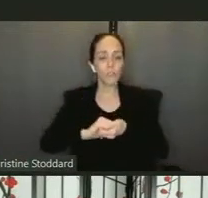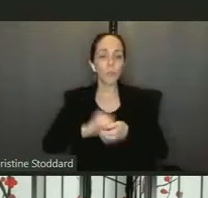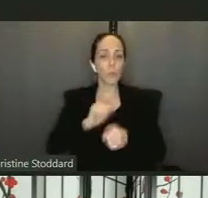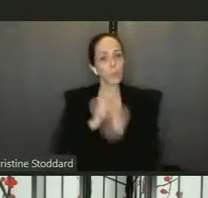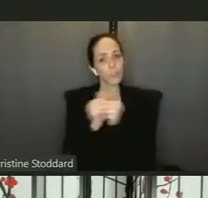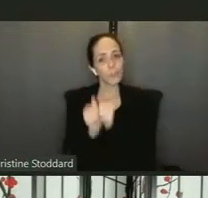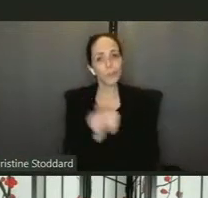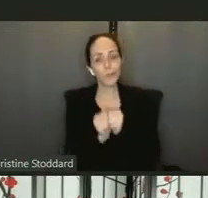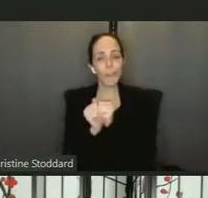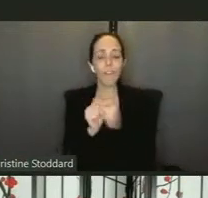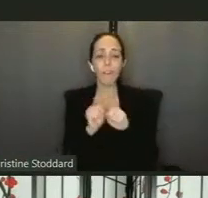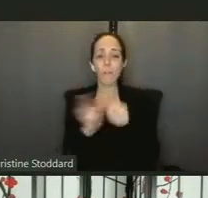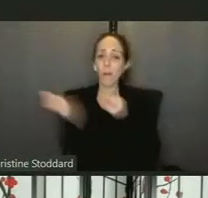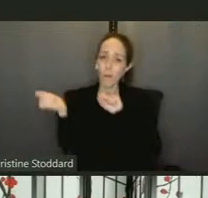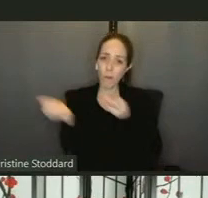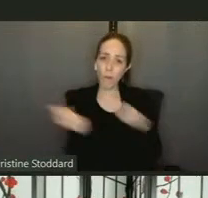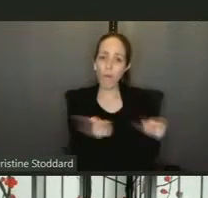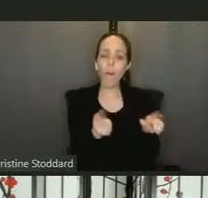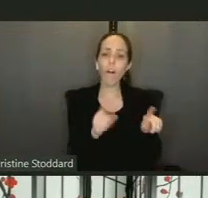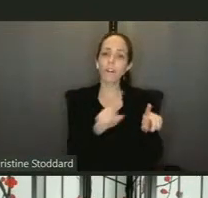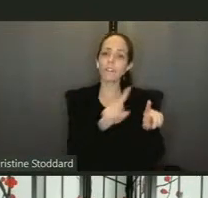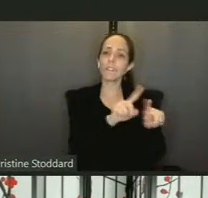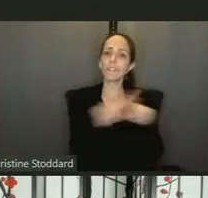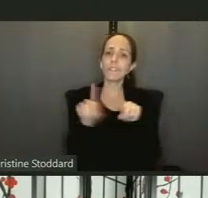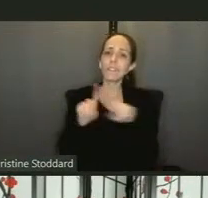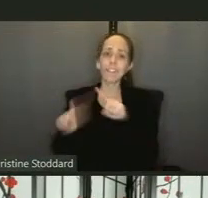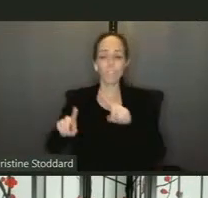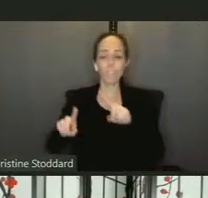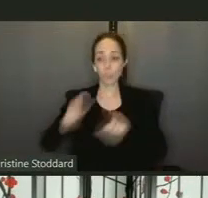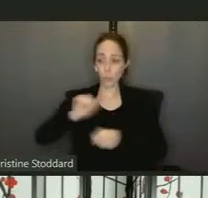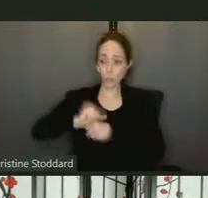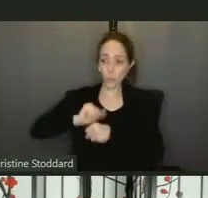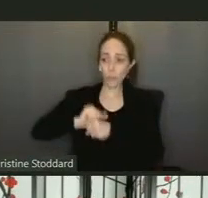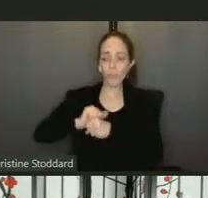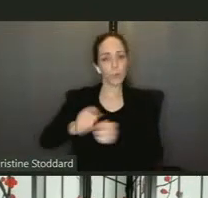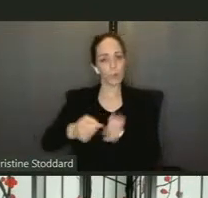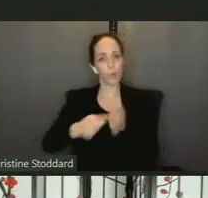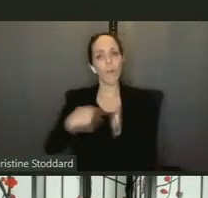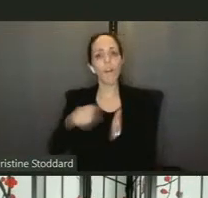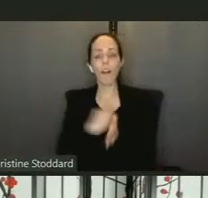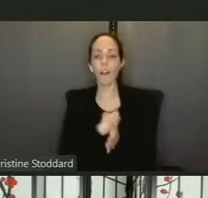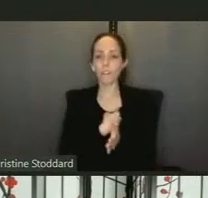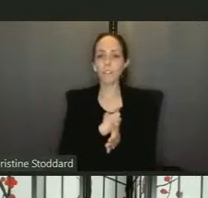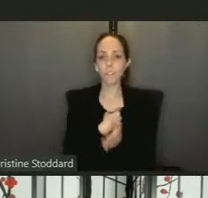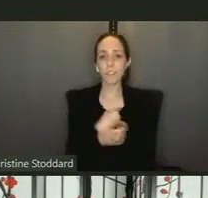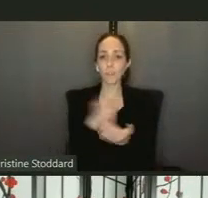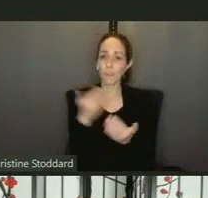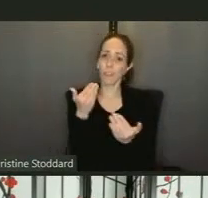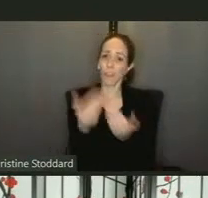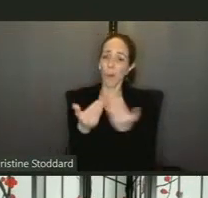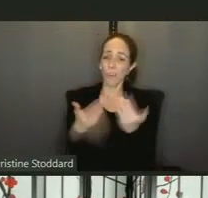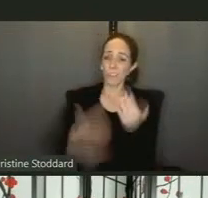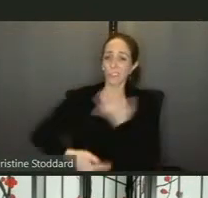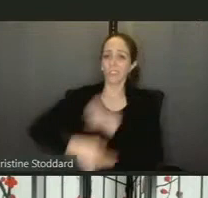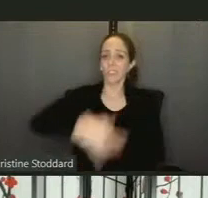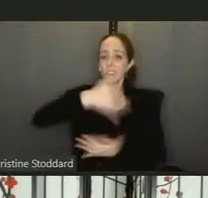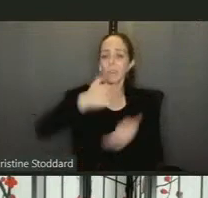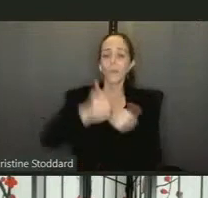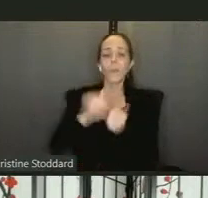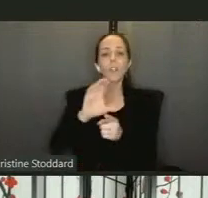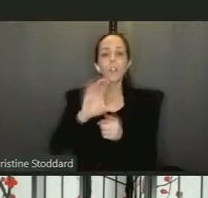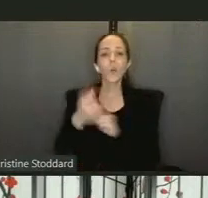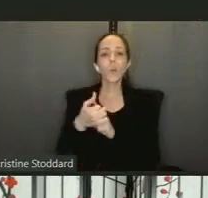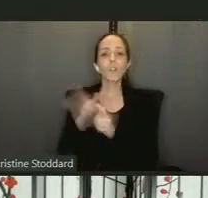But all of these different on-the-ground strategies require us to be working in close concert with culturally